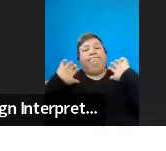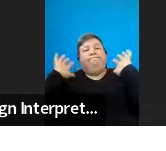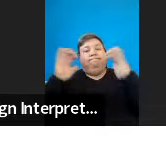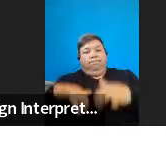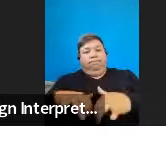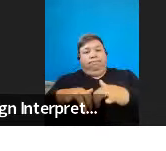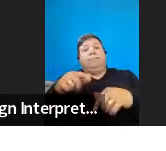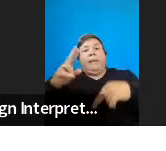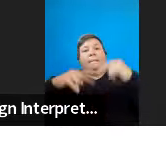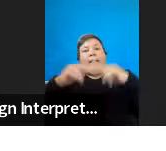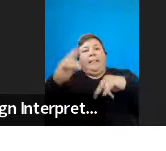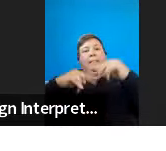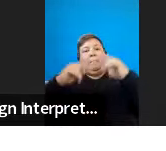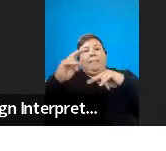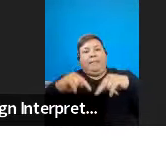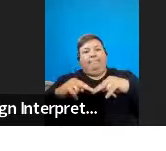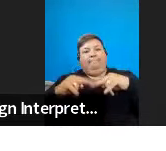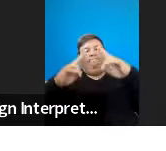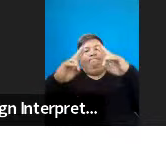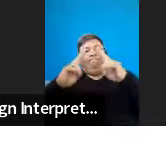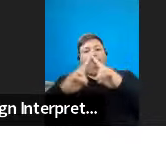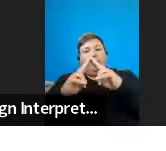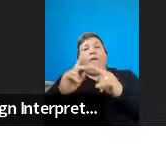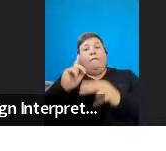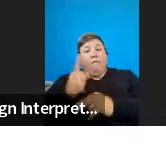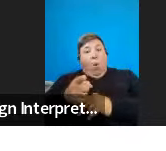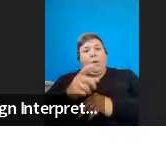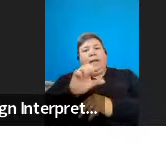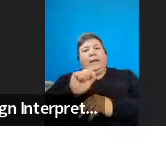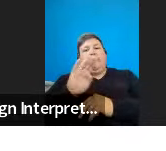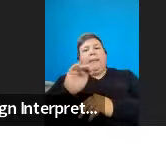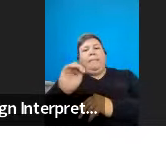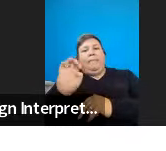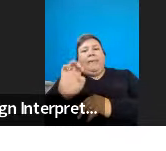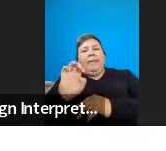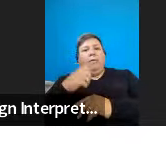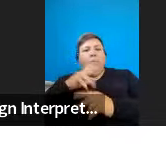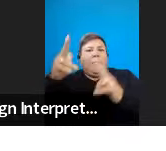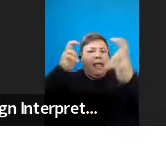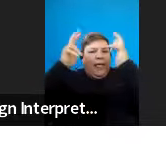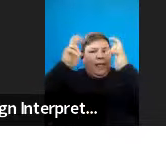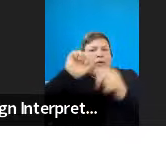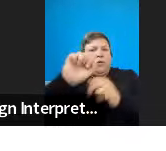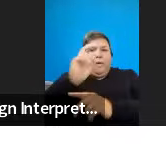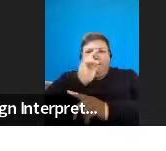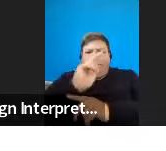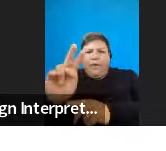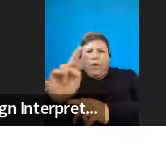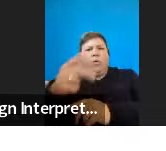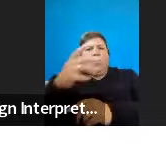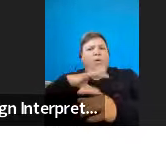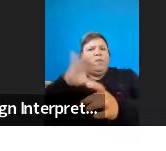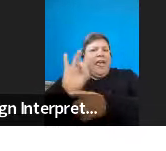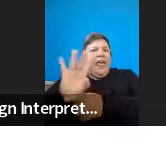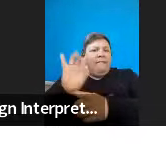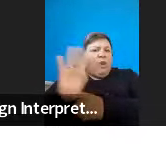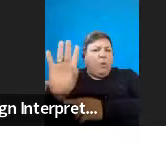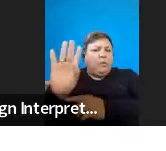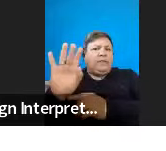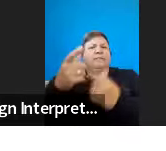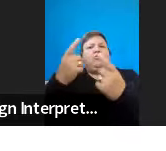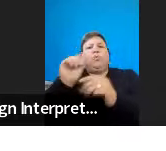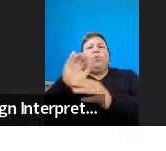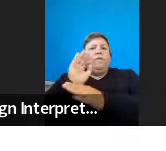building this AEO program for SMMEs. We want to hear from you. What are your views? How would you like to influence this program going forward?